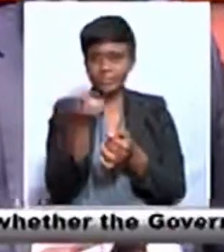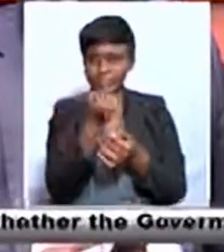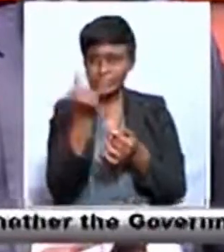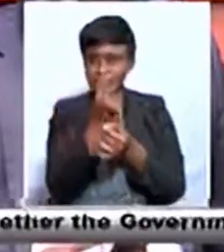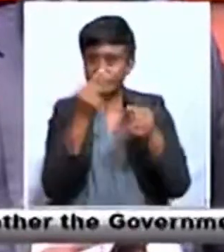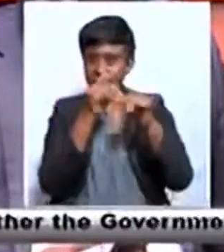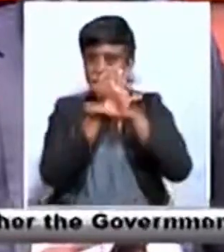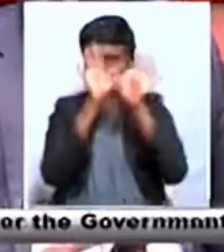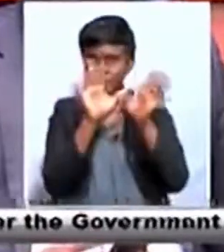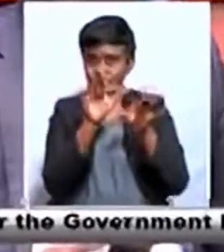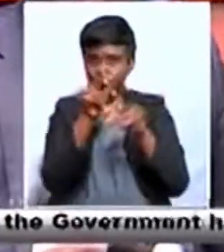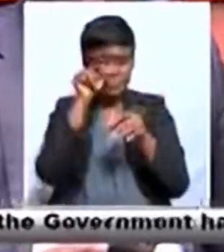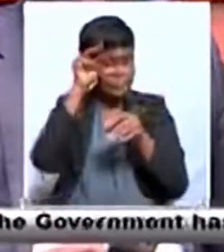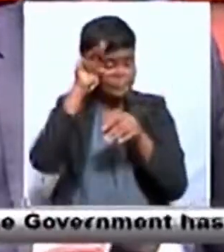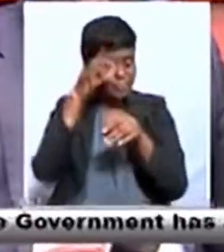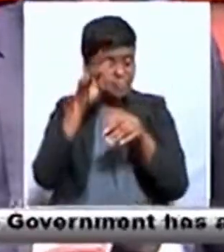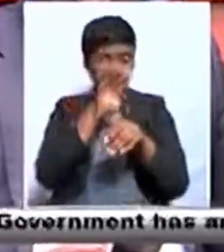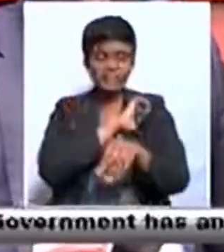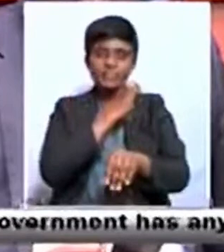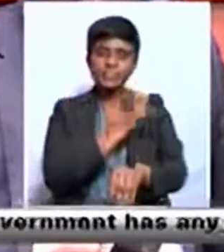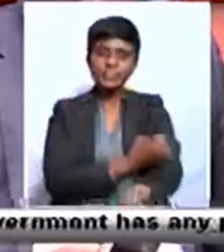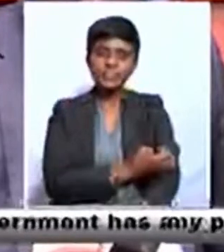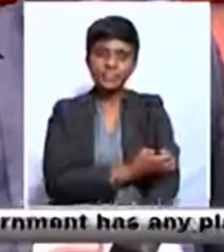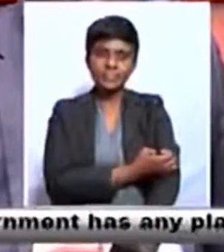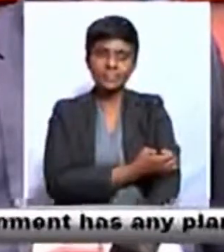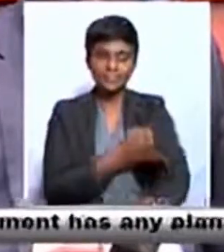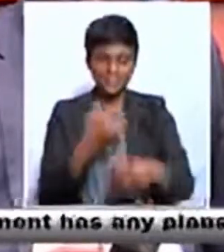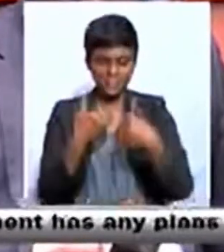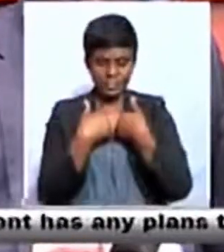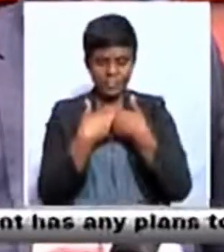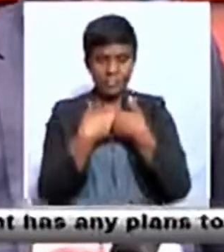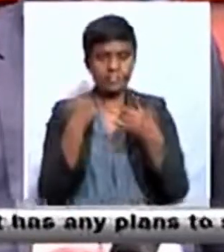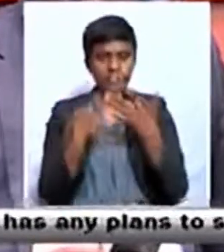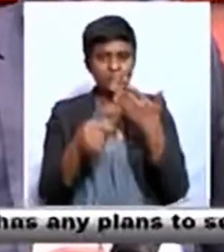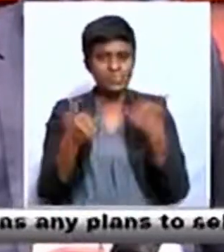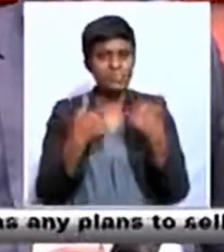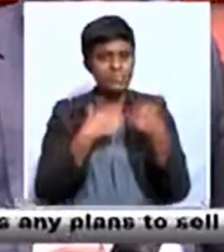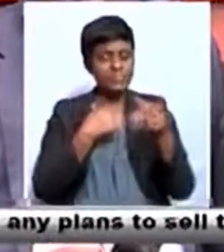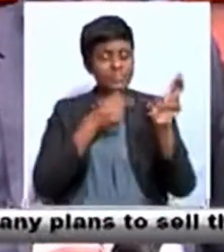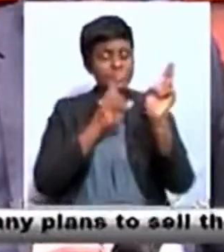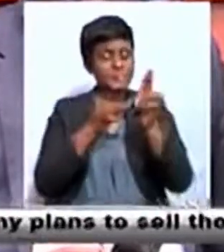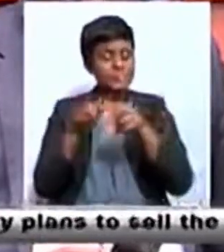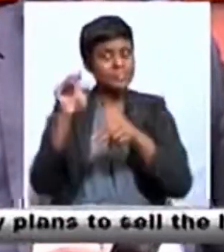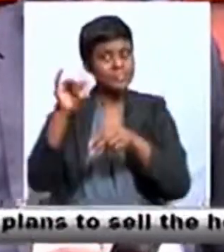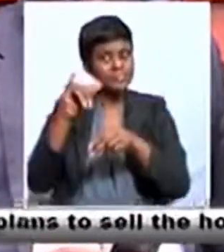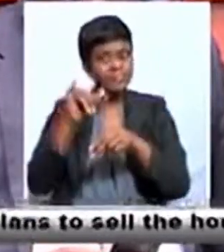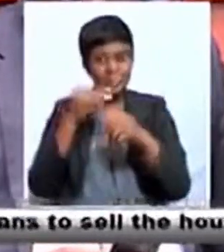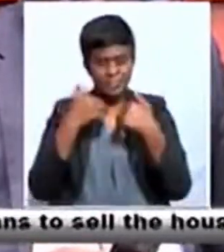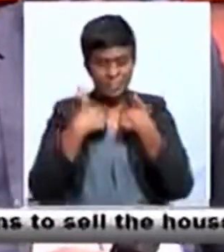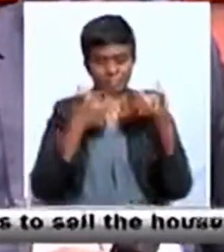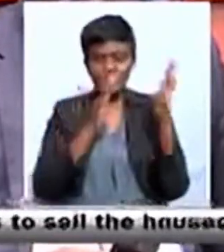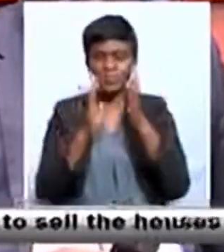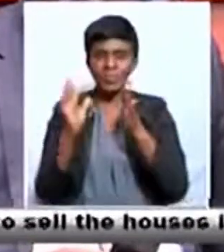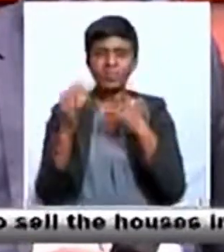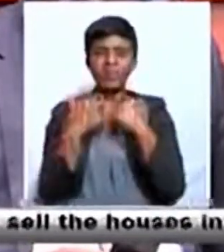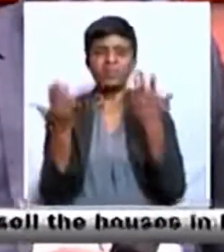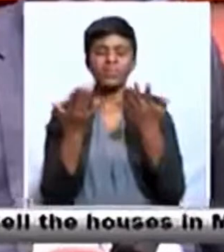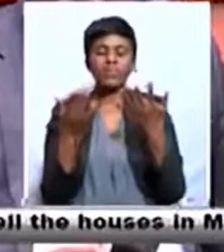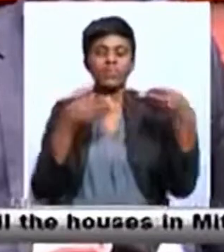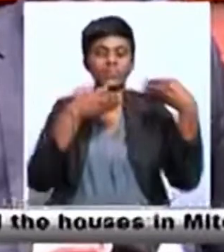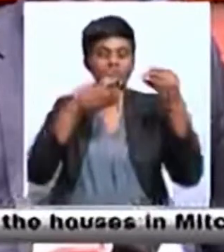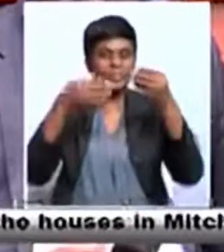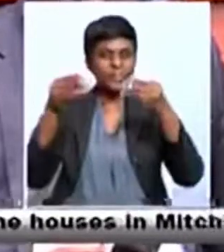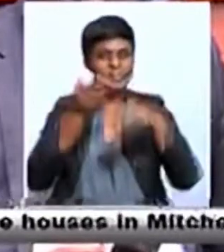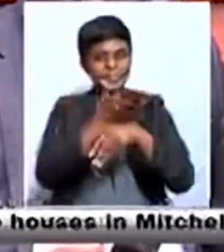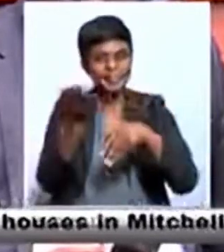from the Minister of Energy. I've gotten the response that yes, they have no intention of selling those